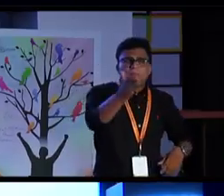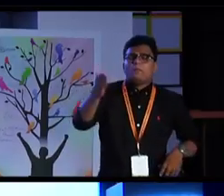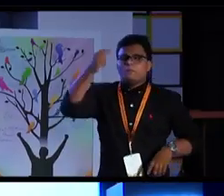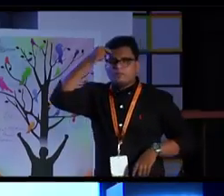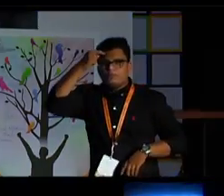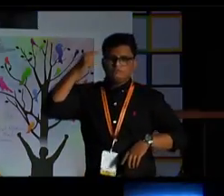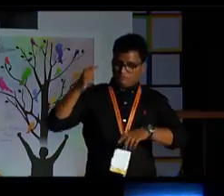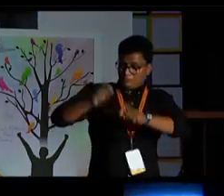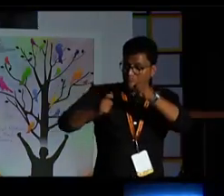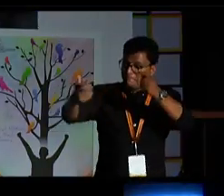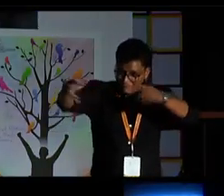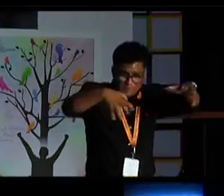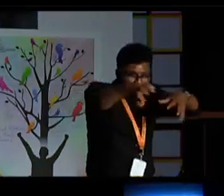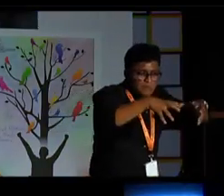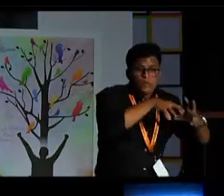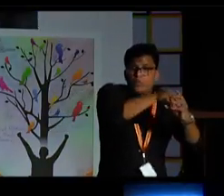to solve.